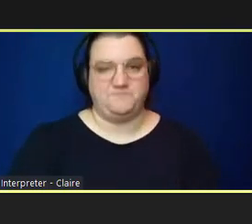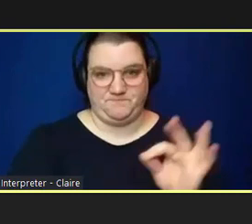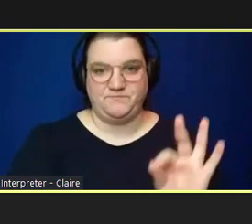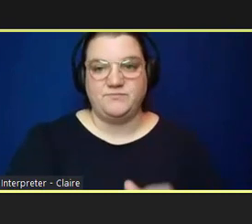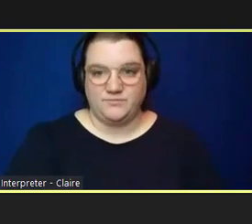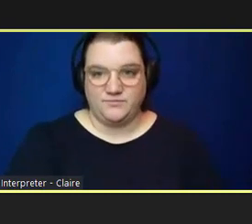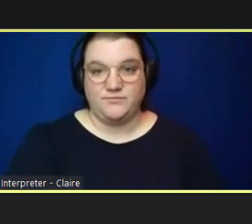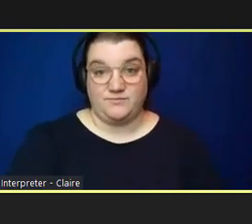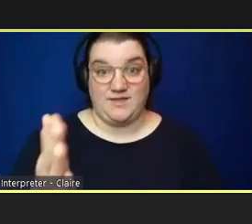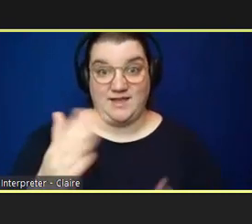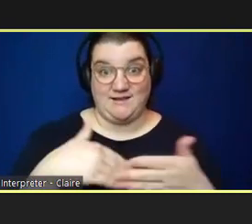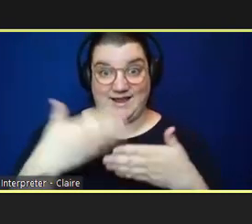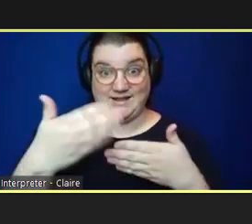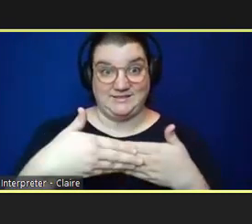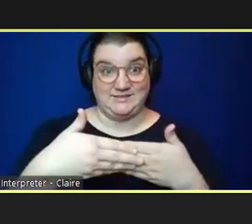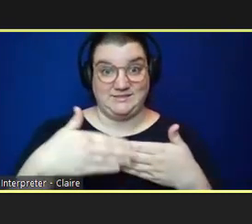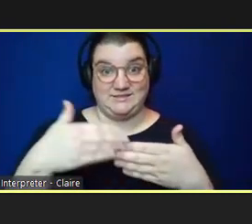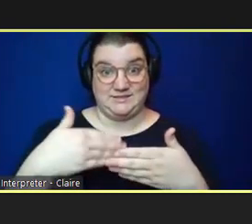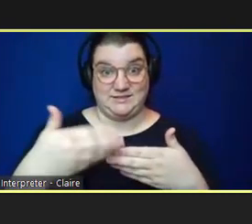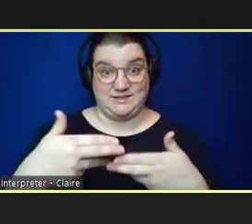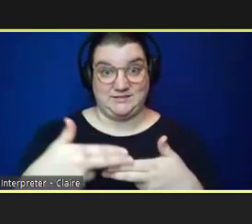https://getemergencybroadband.org.